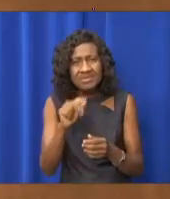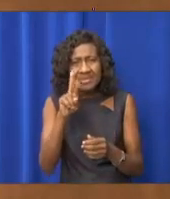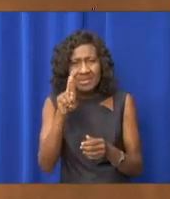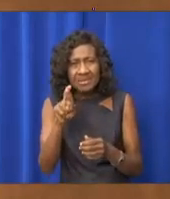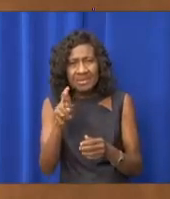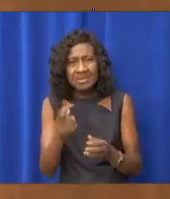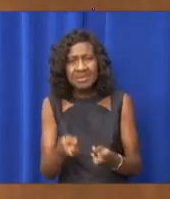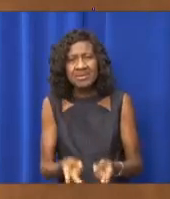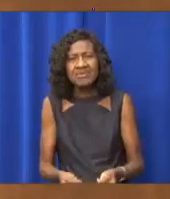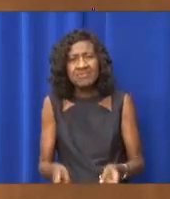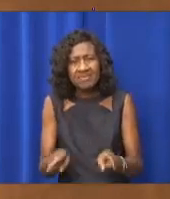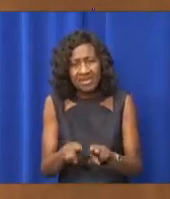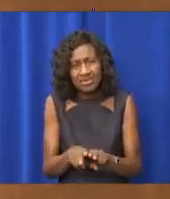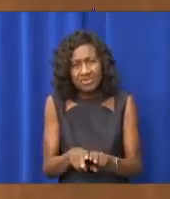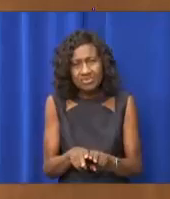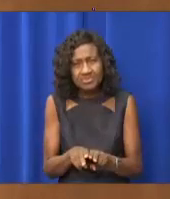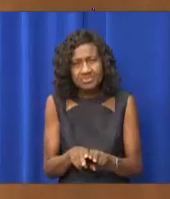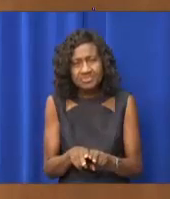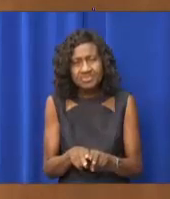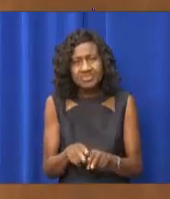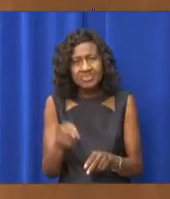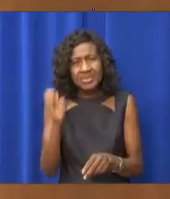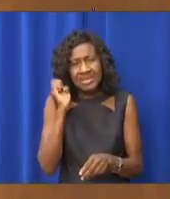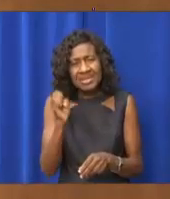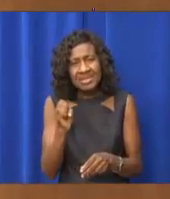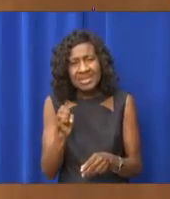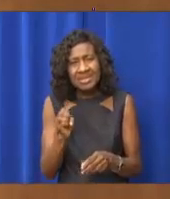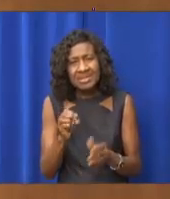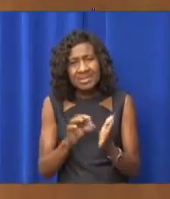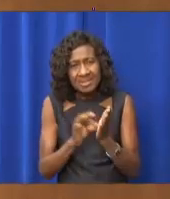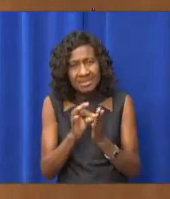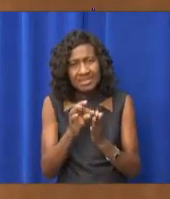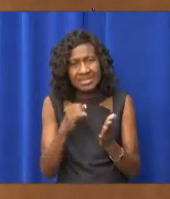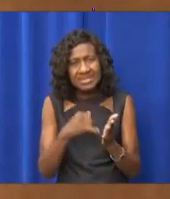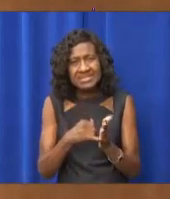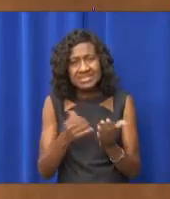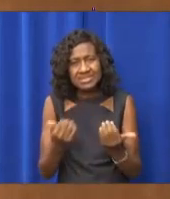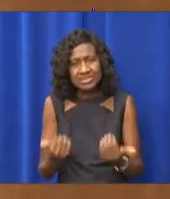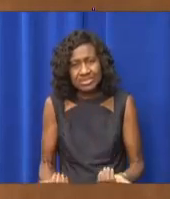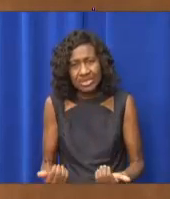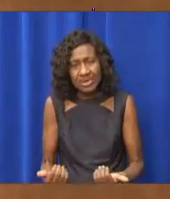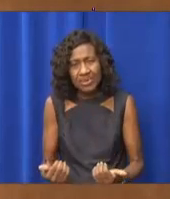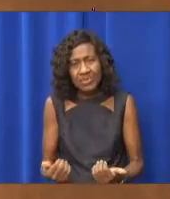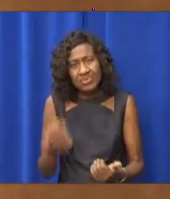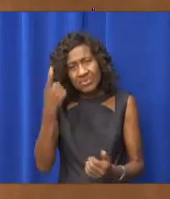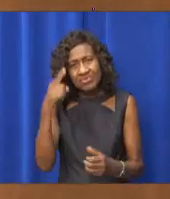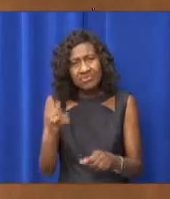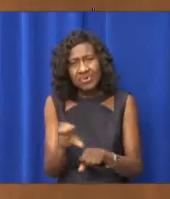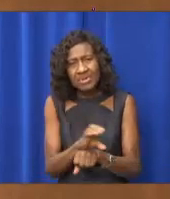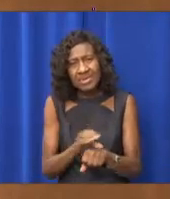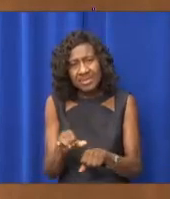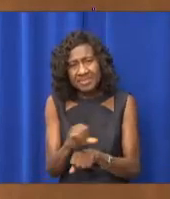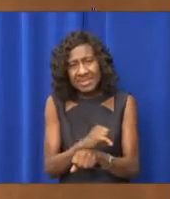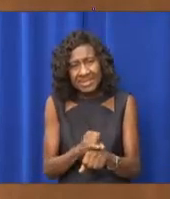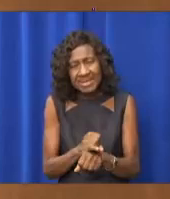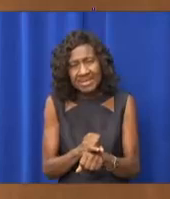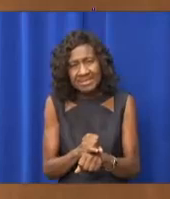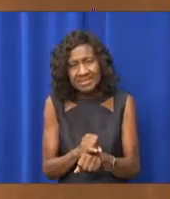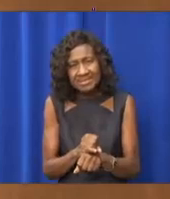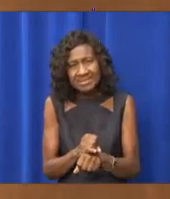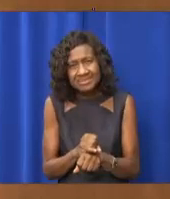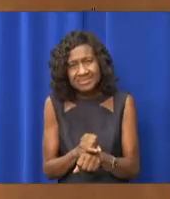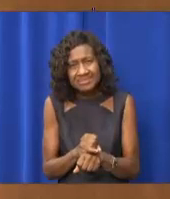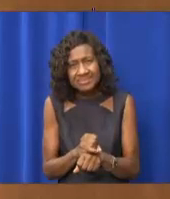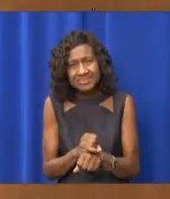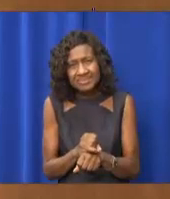things. I have actually calculated the R value over time for the last 60 days or so, and as you might have guessed,